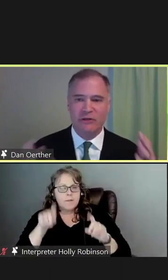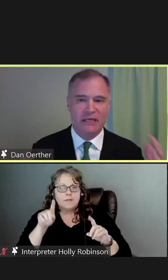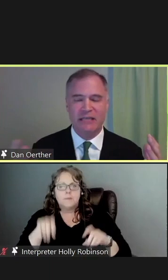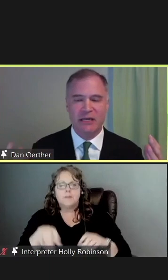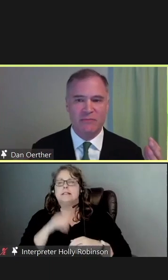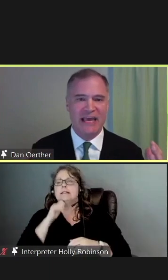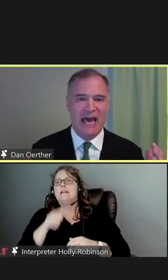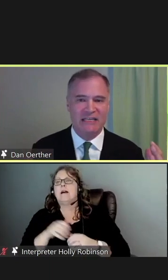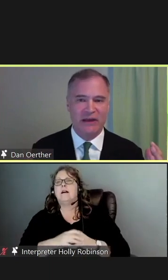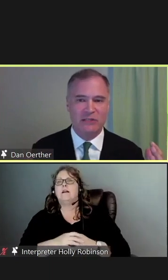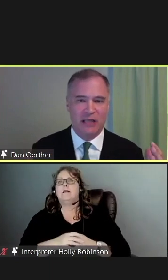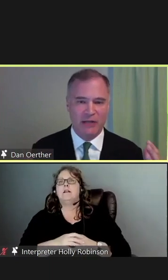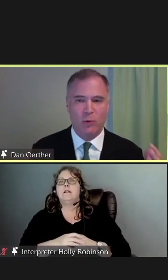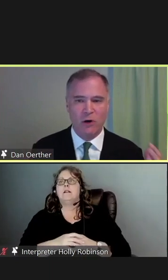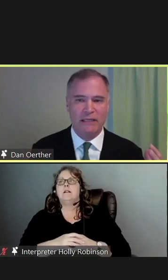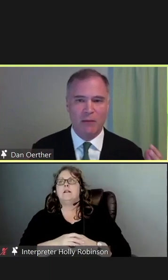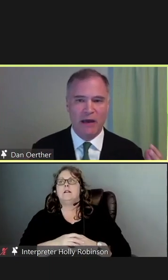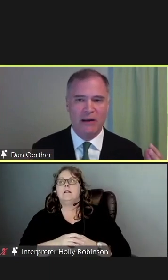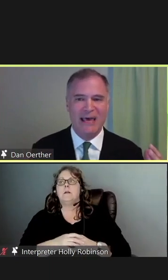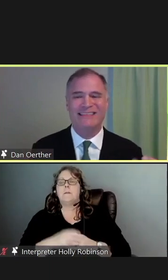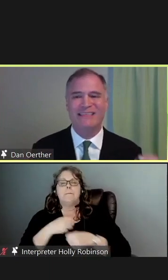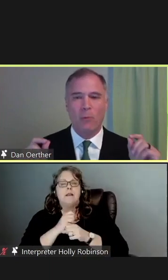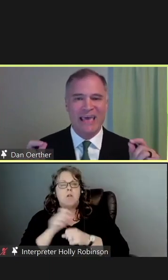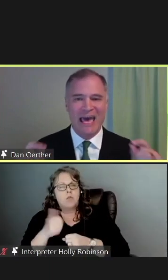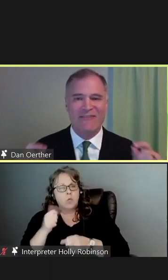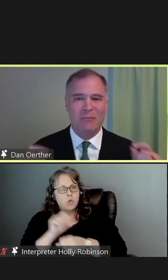shouldn't continue to make activated sludge work a little better.